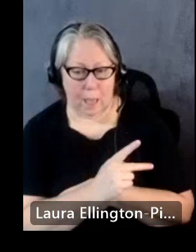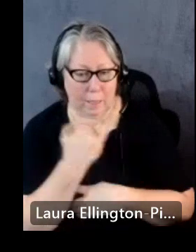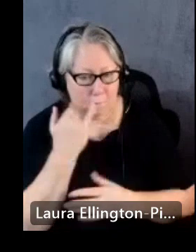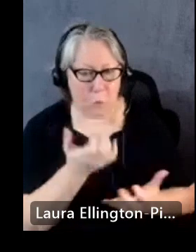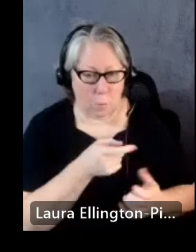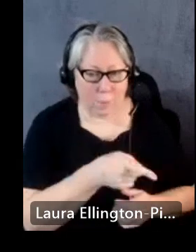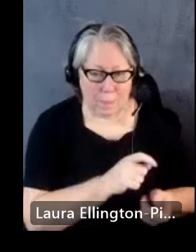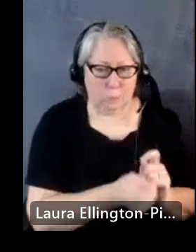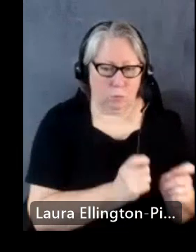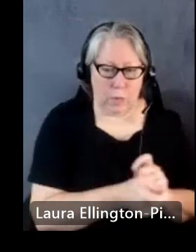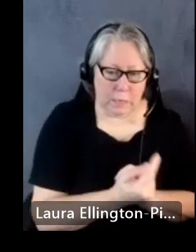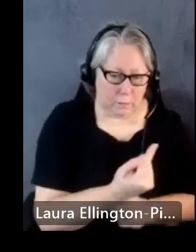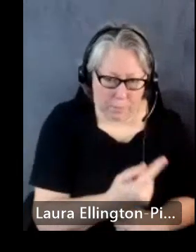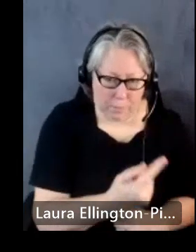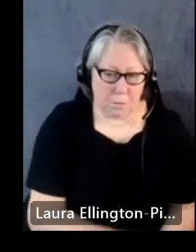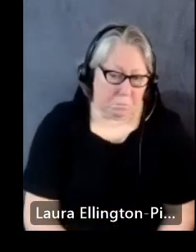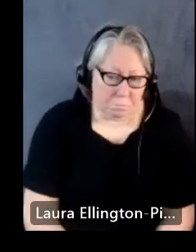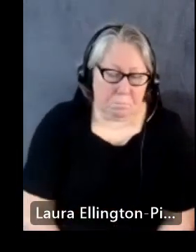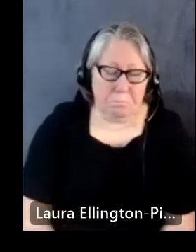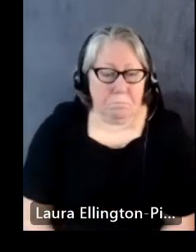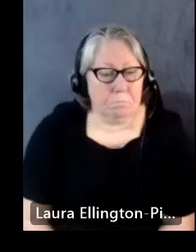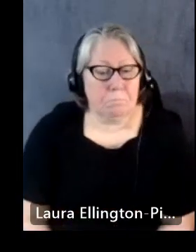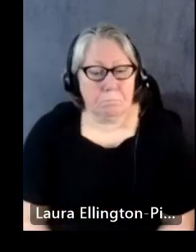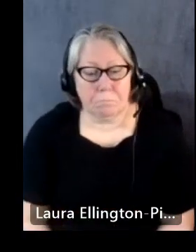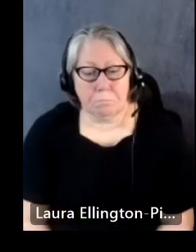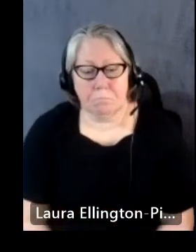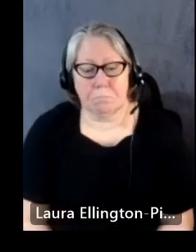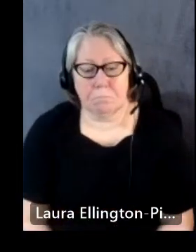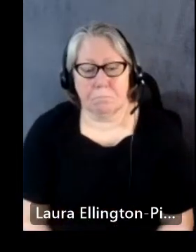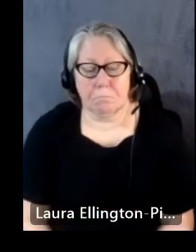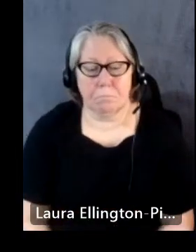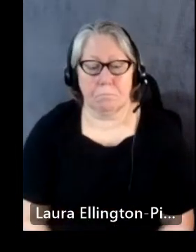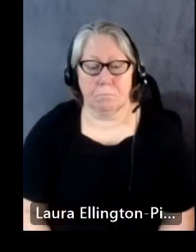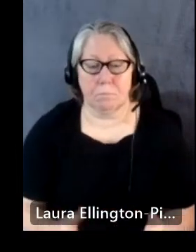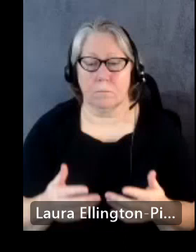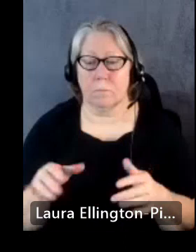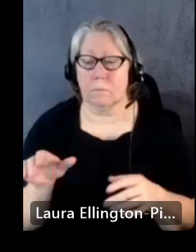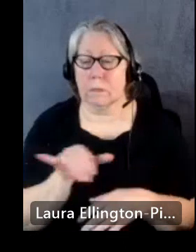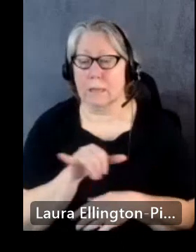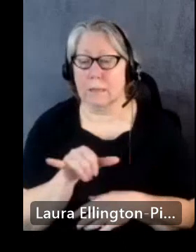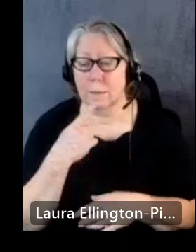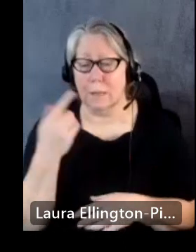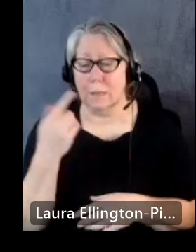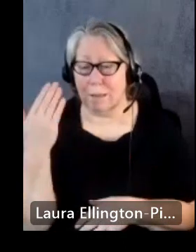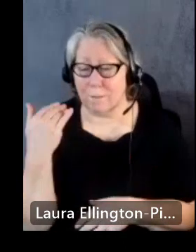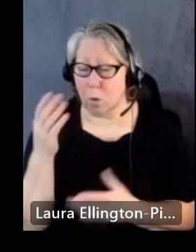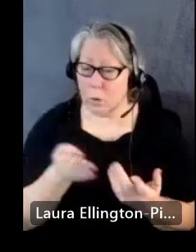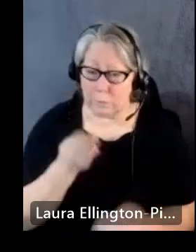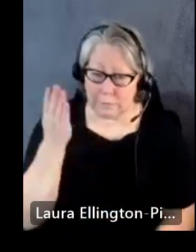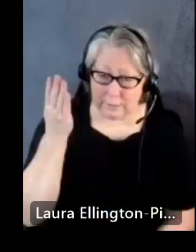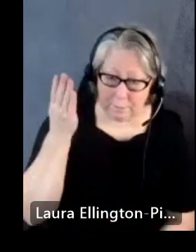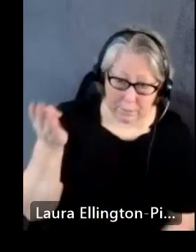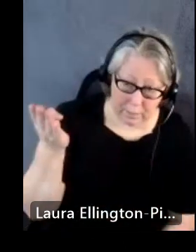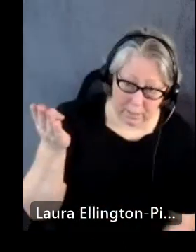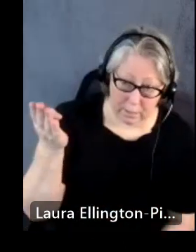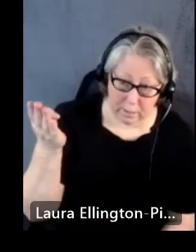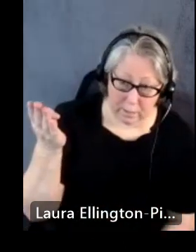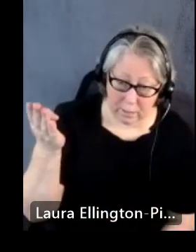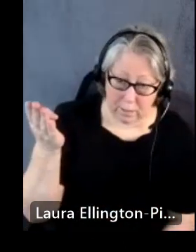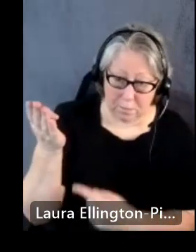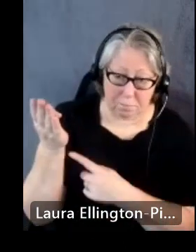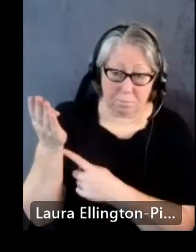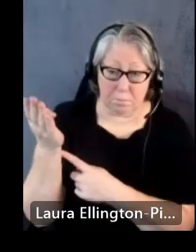to make some changes to it. Okay, and then like I said before, remember, once you submit it, it will no longer appear on your